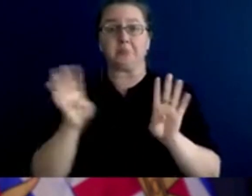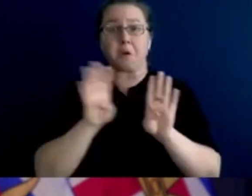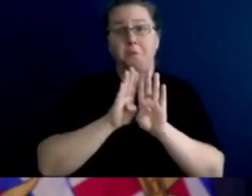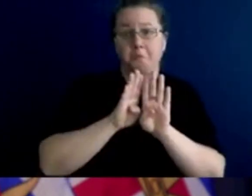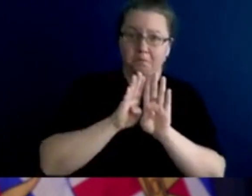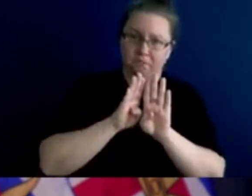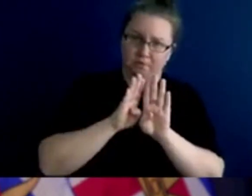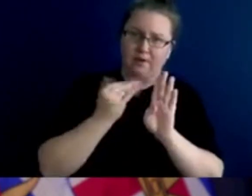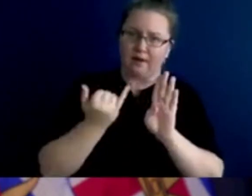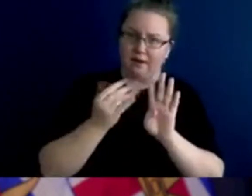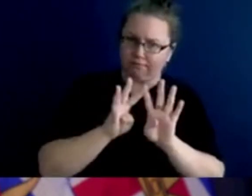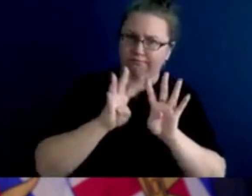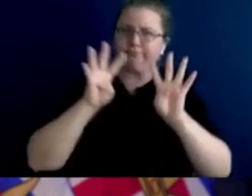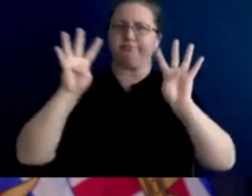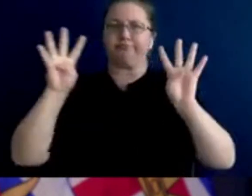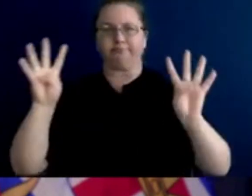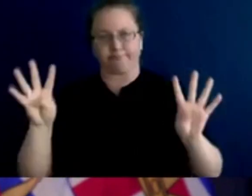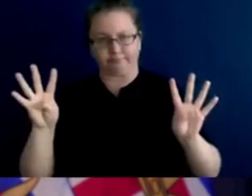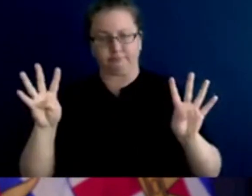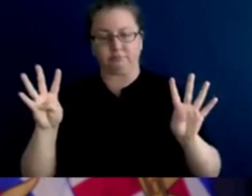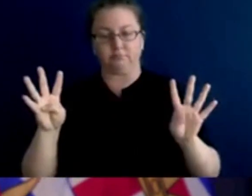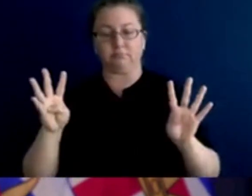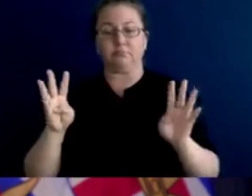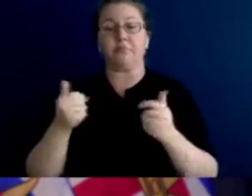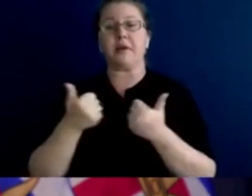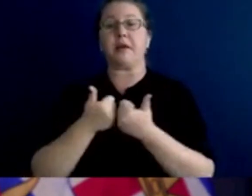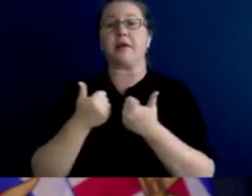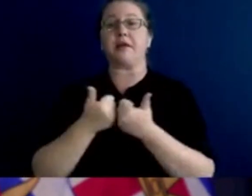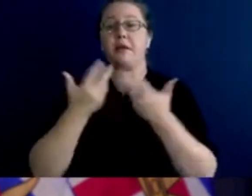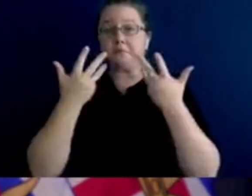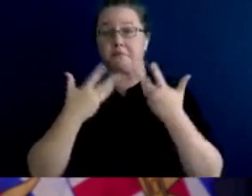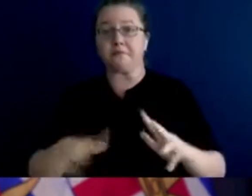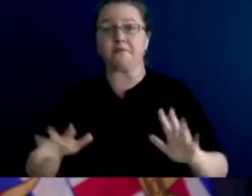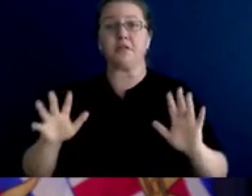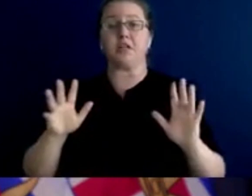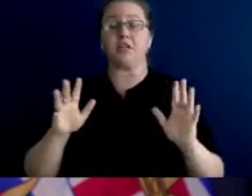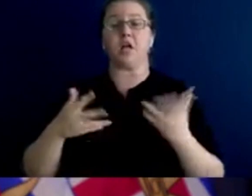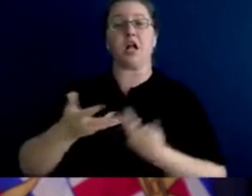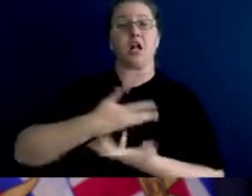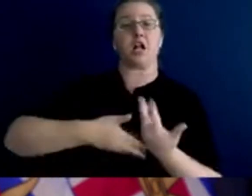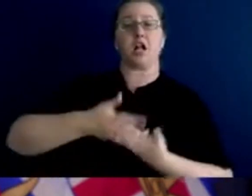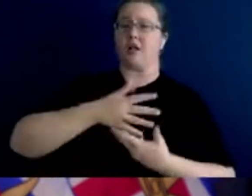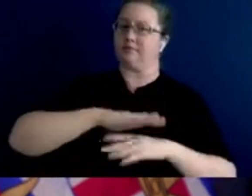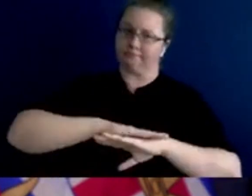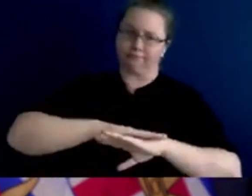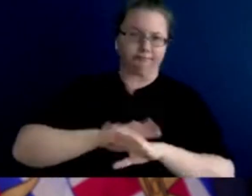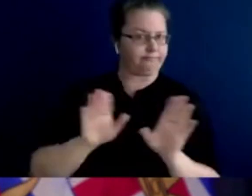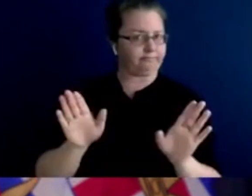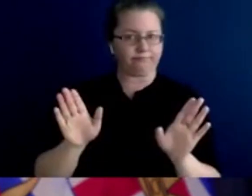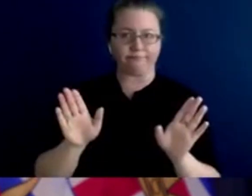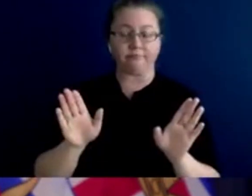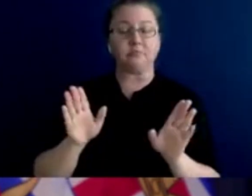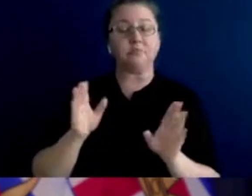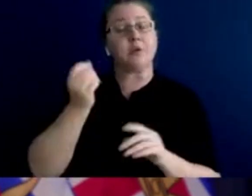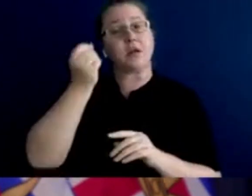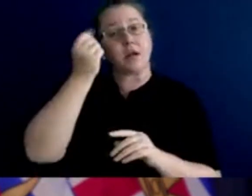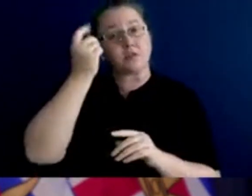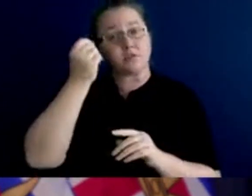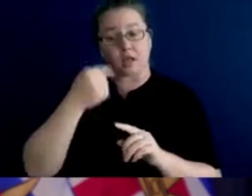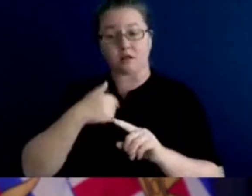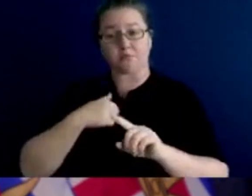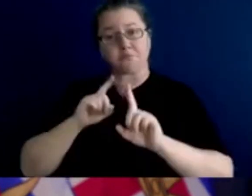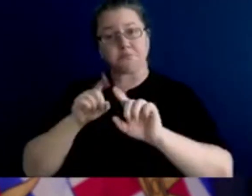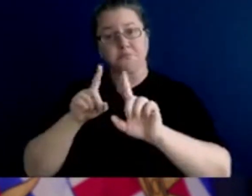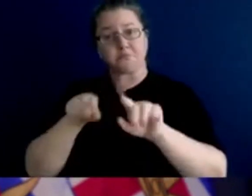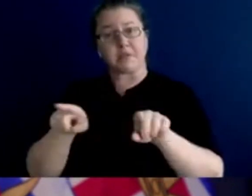household participate in sports, maintaining your distance on and off the field is important. And we've had some guidance. We've worked with